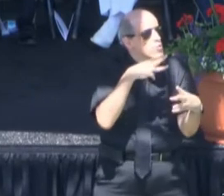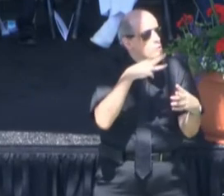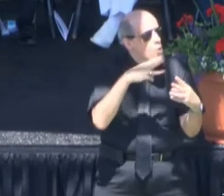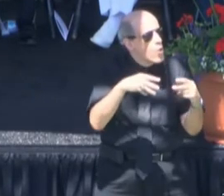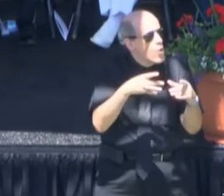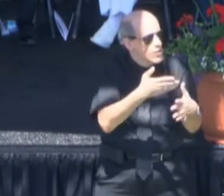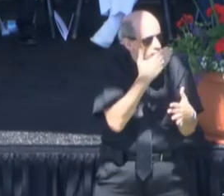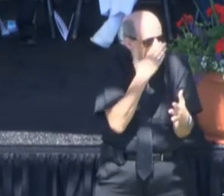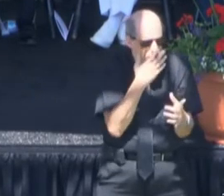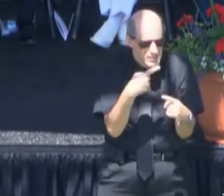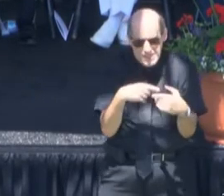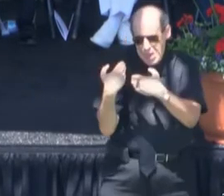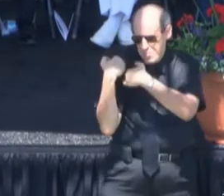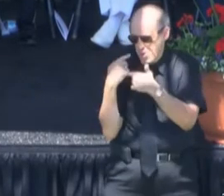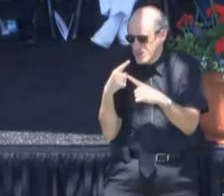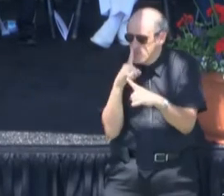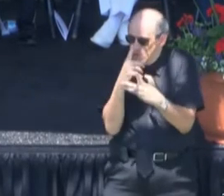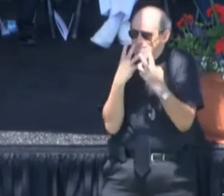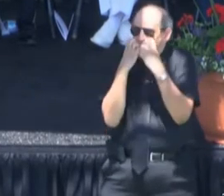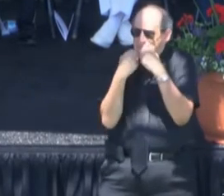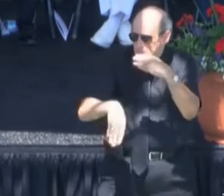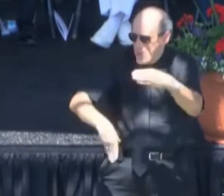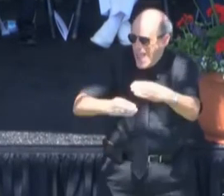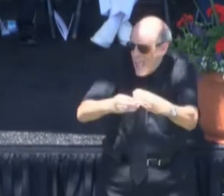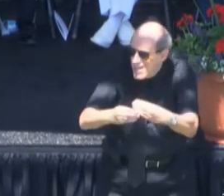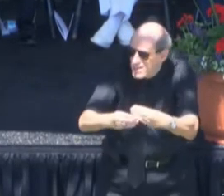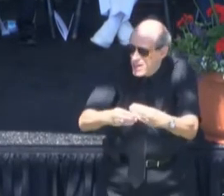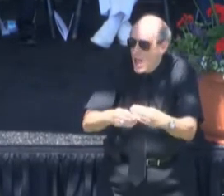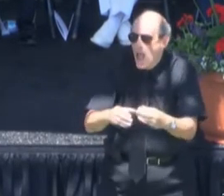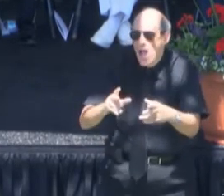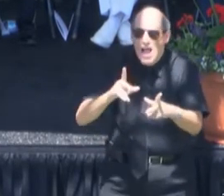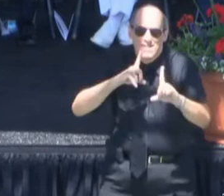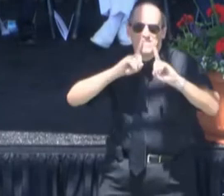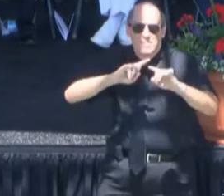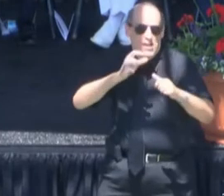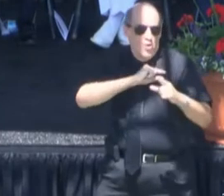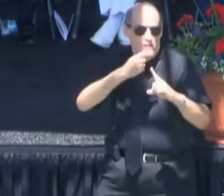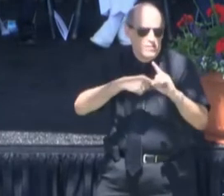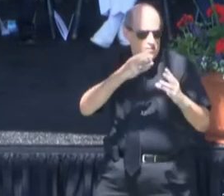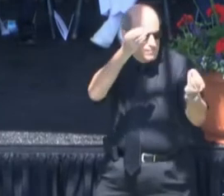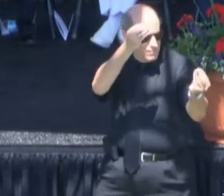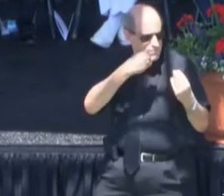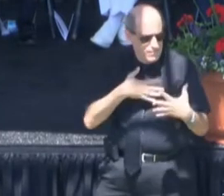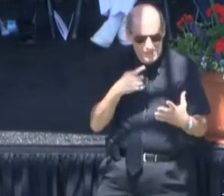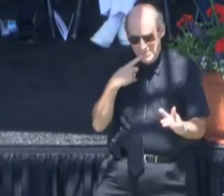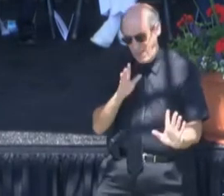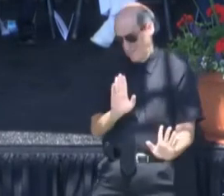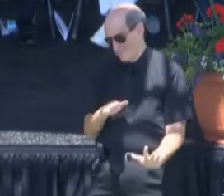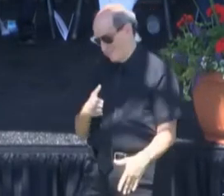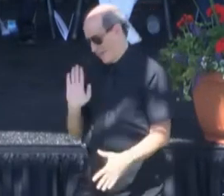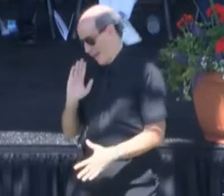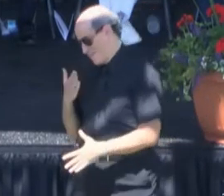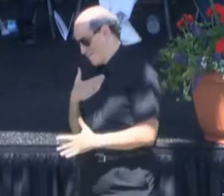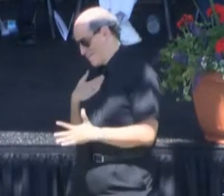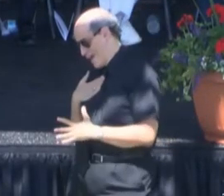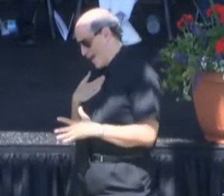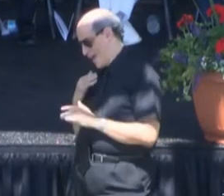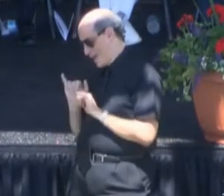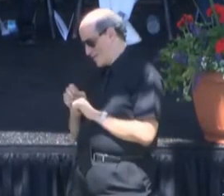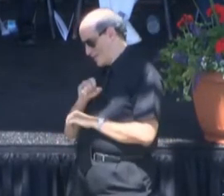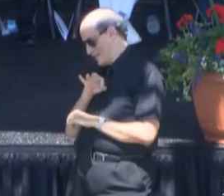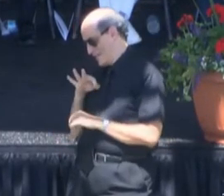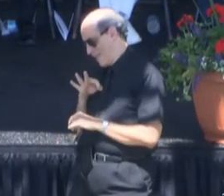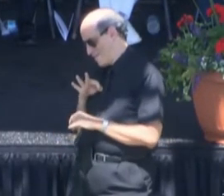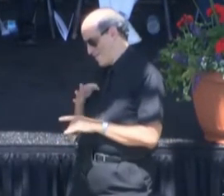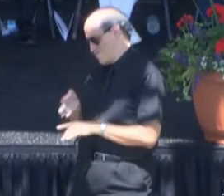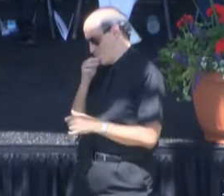not a burden, they were actually value added. I had COs calling me to tell me that their engineering midshipmen could cut and weld